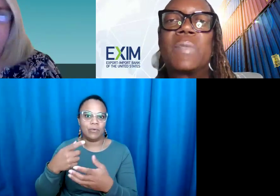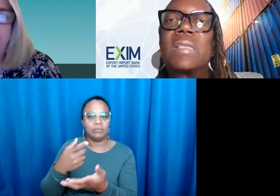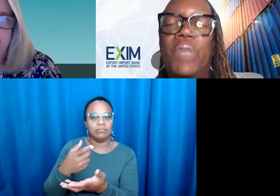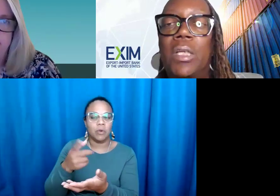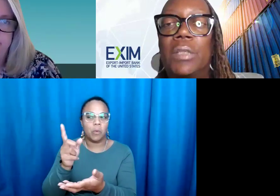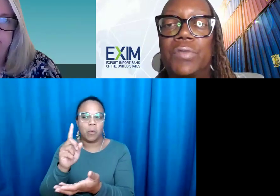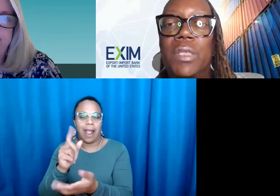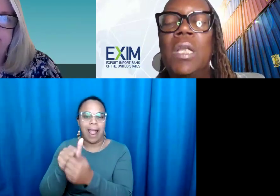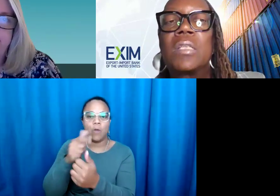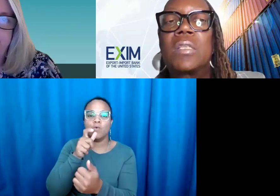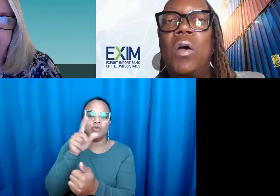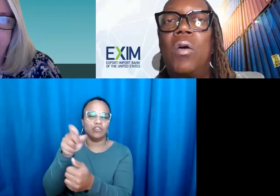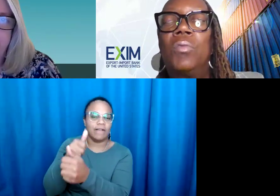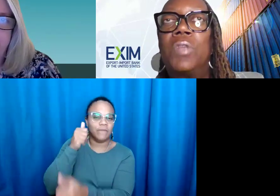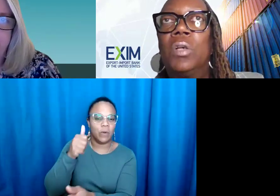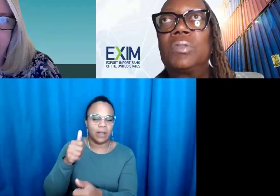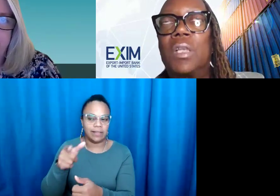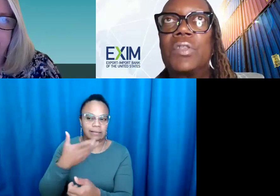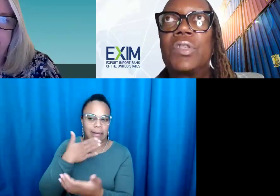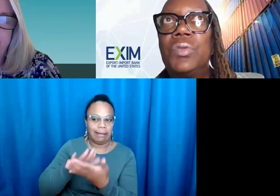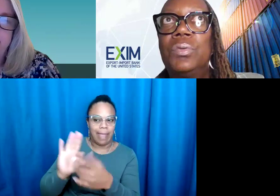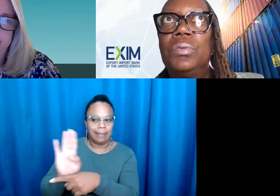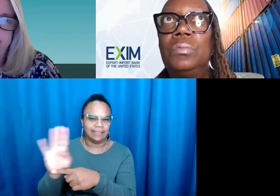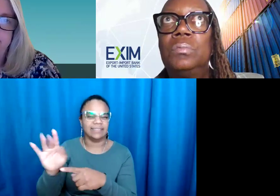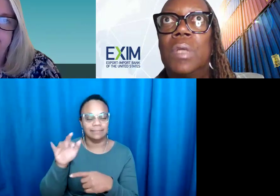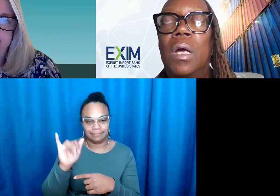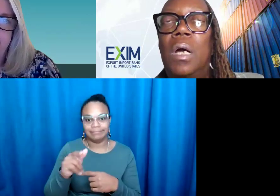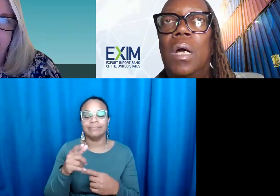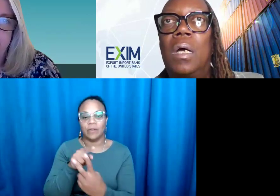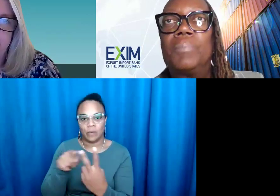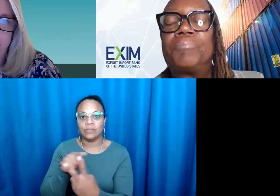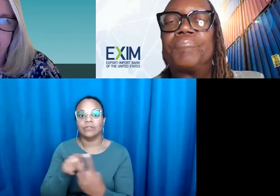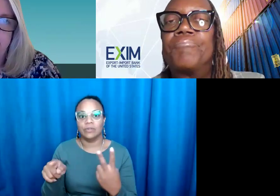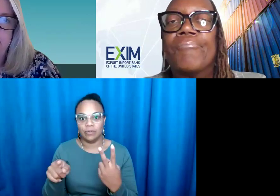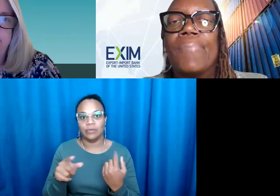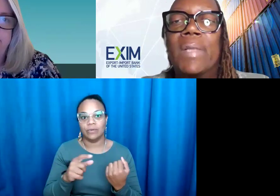in a specific country. So those are the two